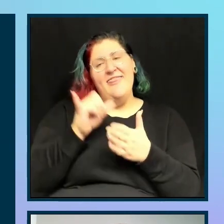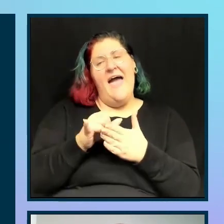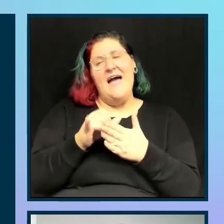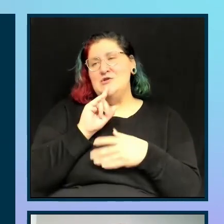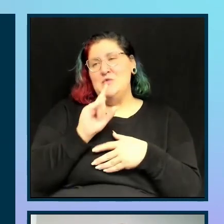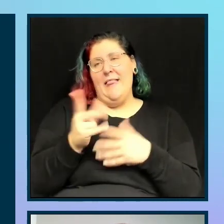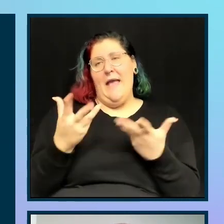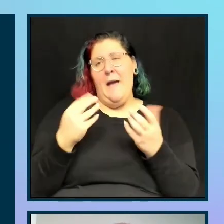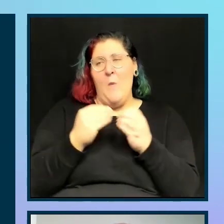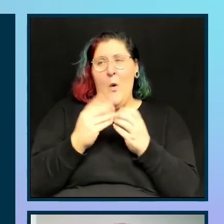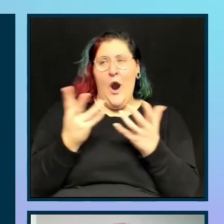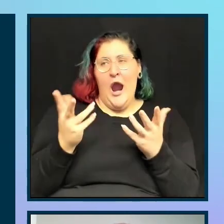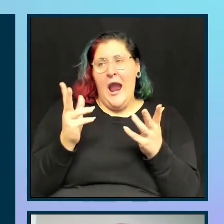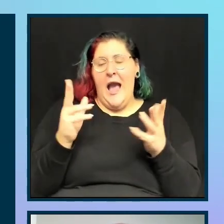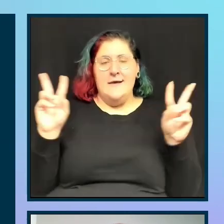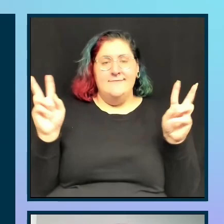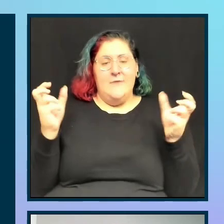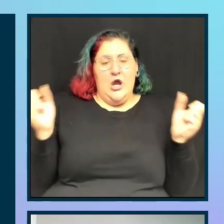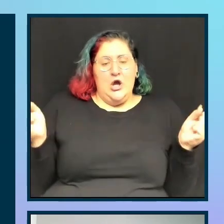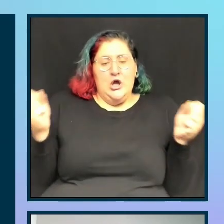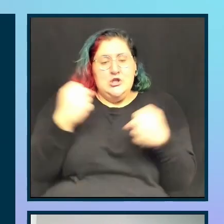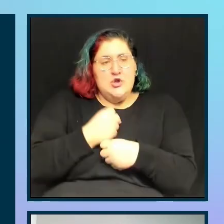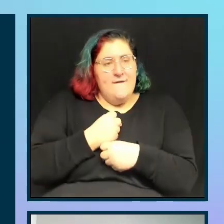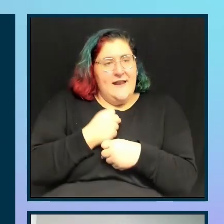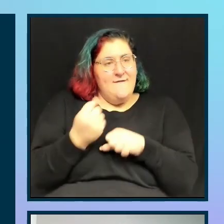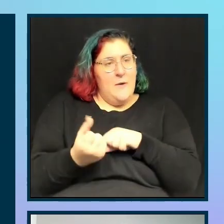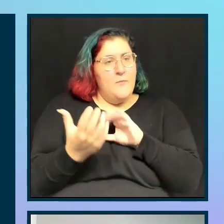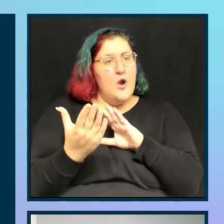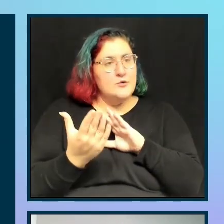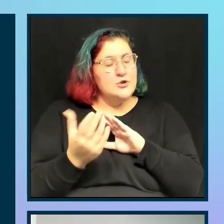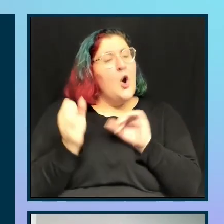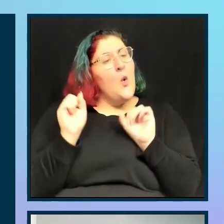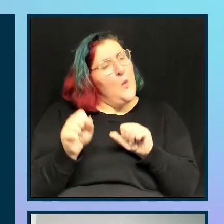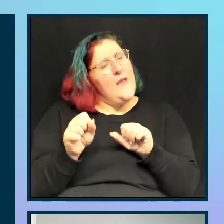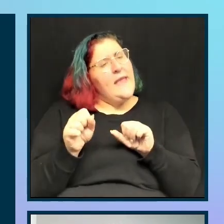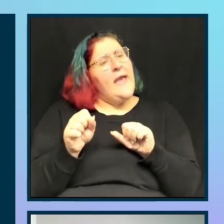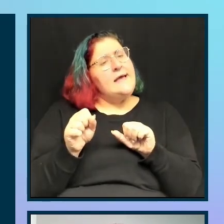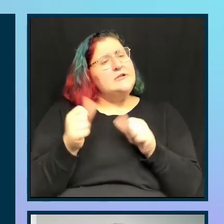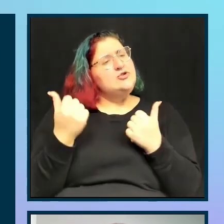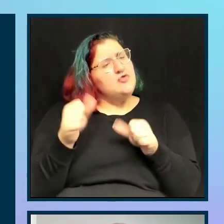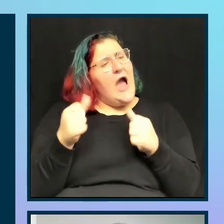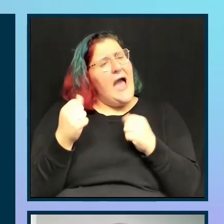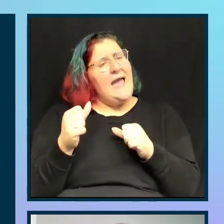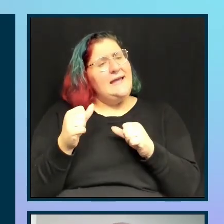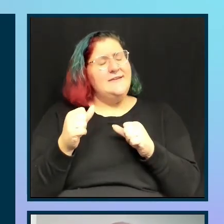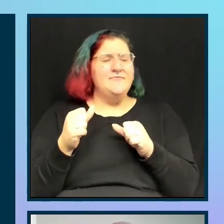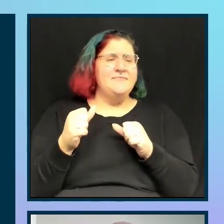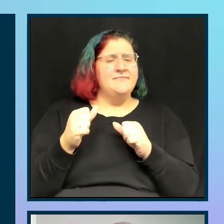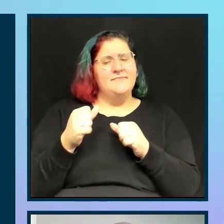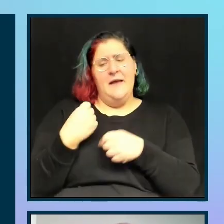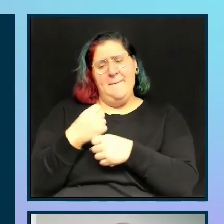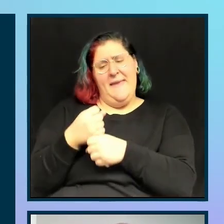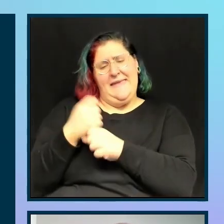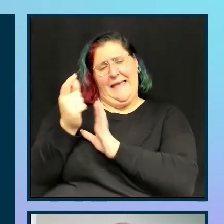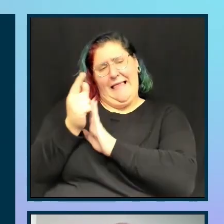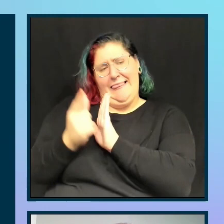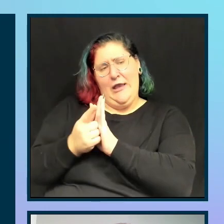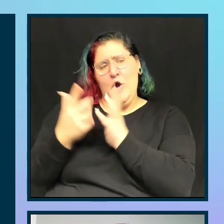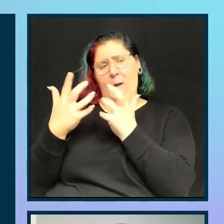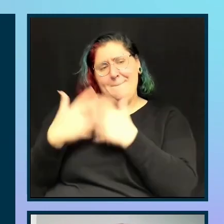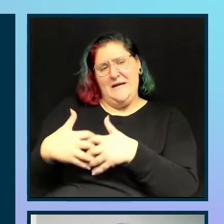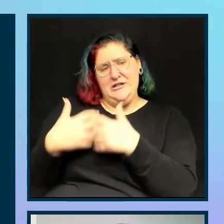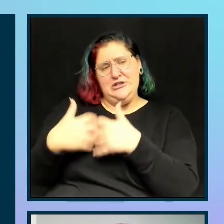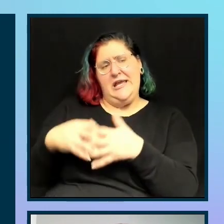about it. We can put in and have experimented with utilizing machine learning and AI types of